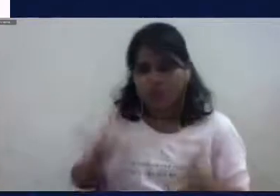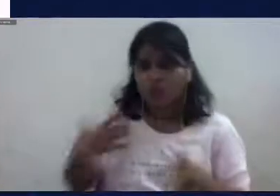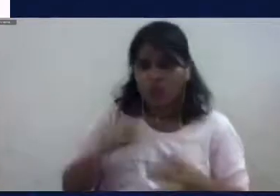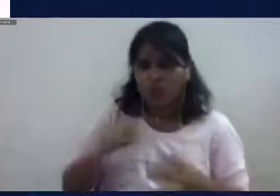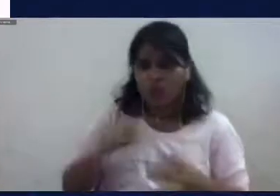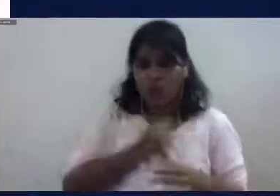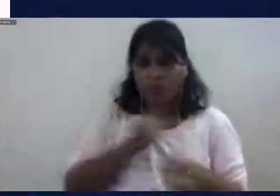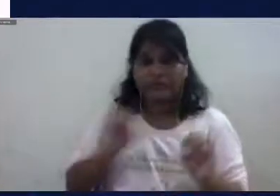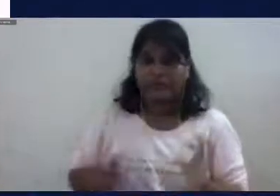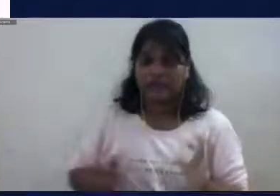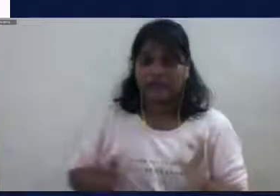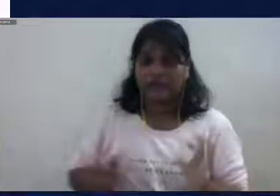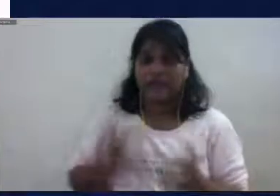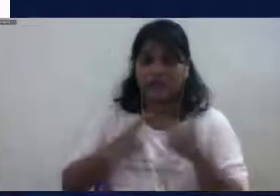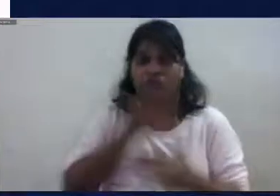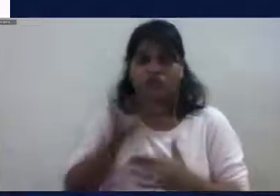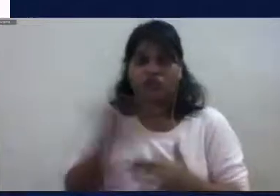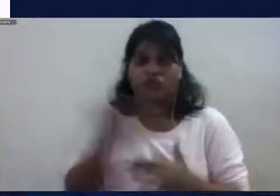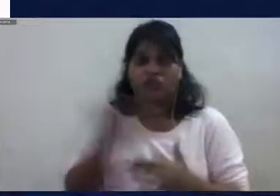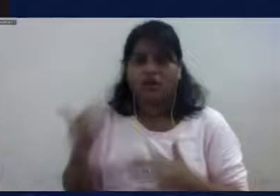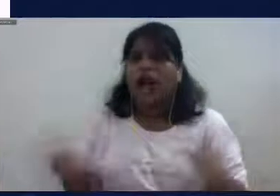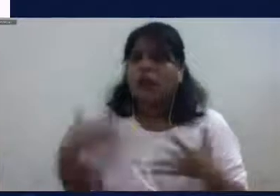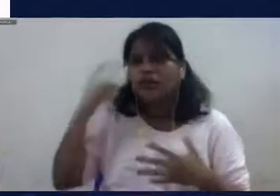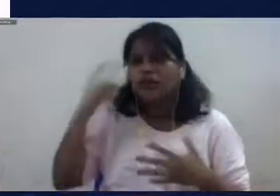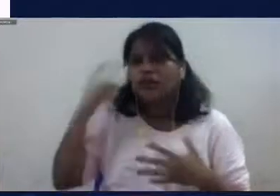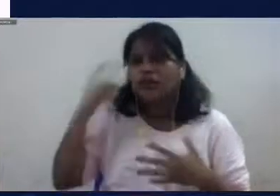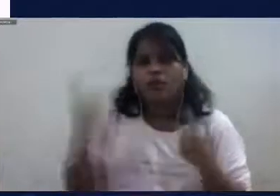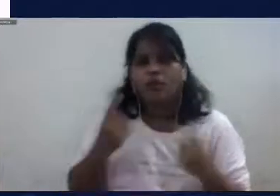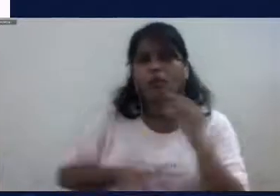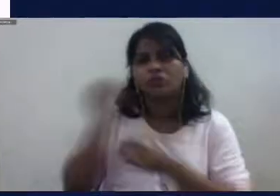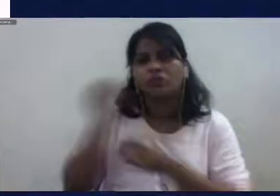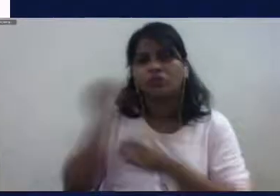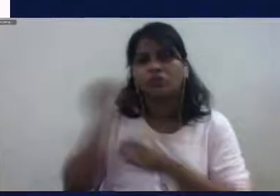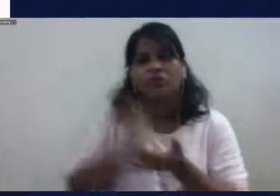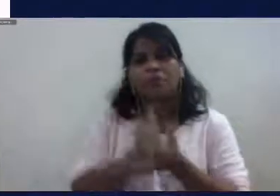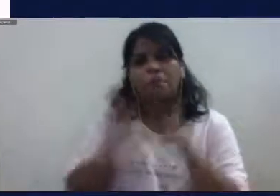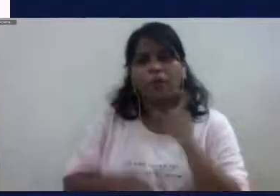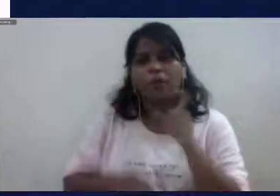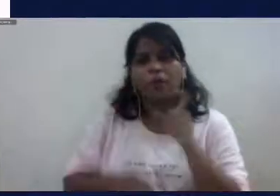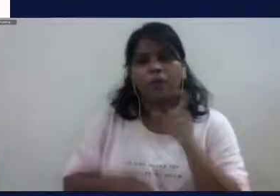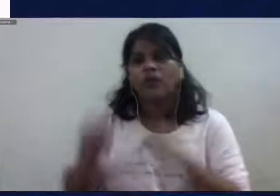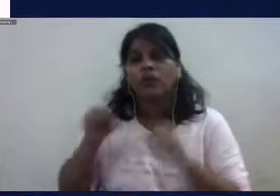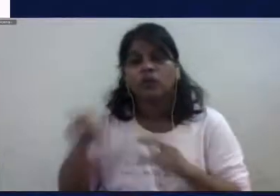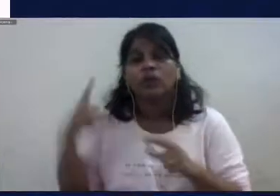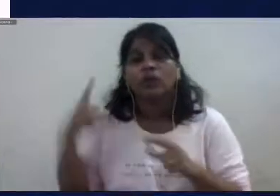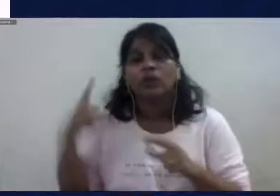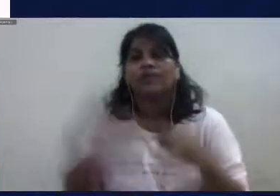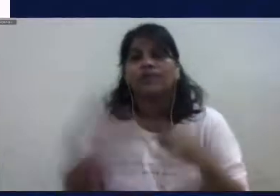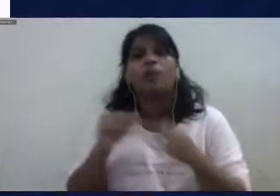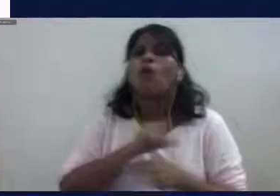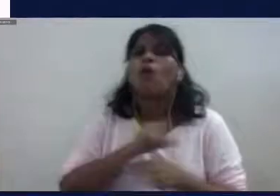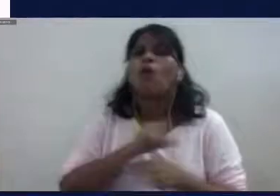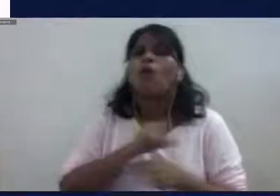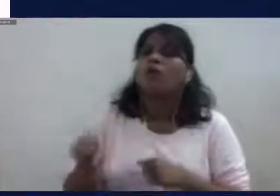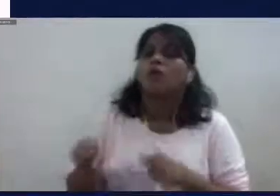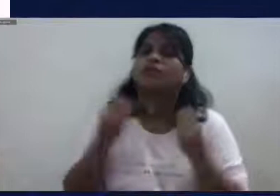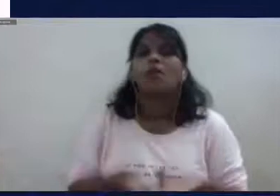startup journeys? That's exactly how we've thought about it. How do we most help most people? And that's what is leadership all about. It's as simple as